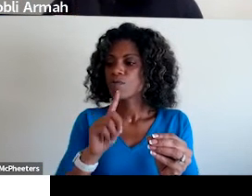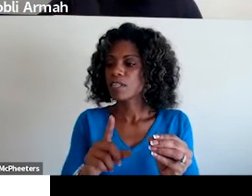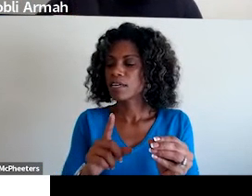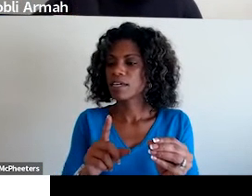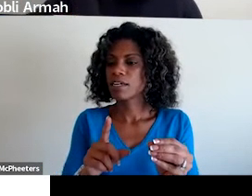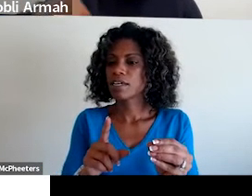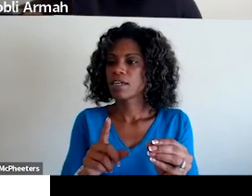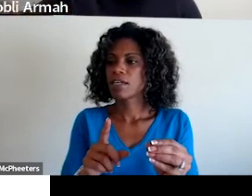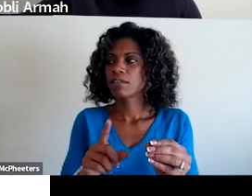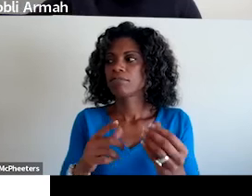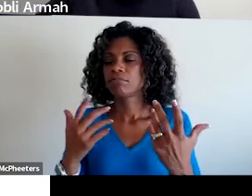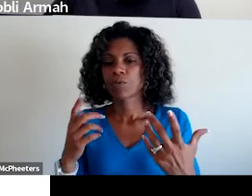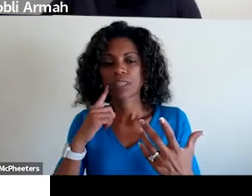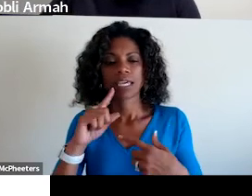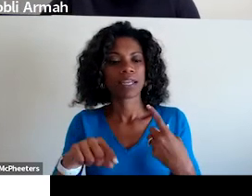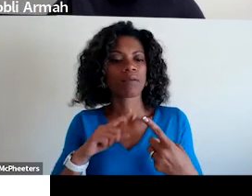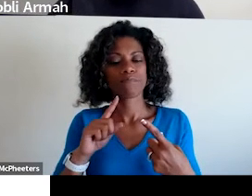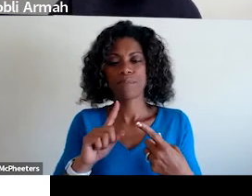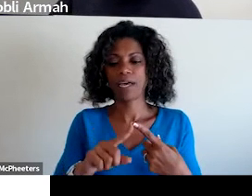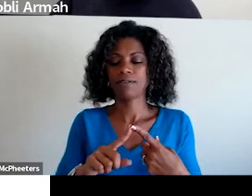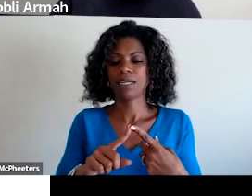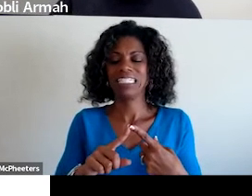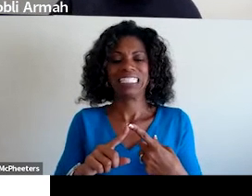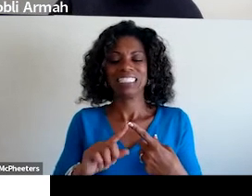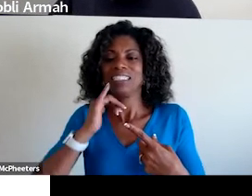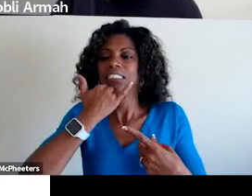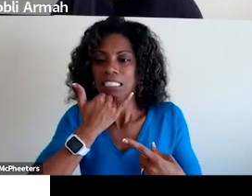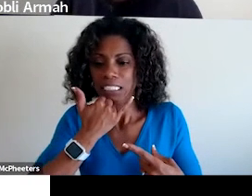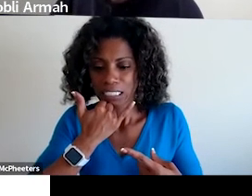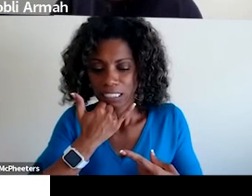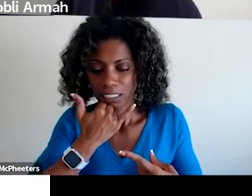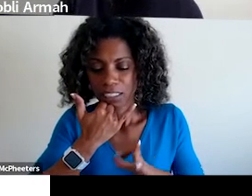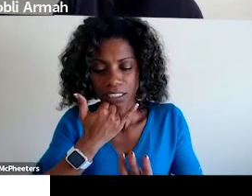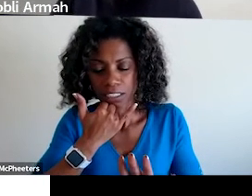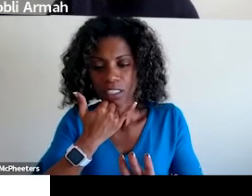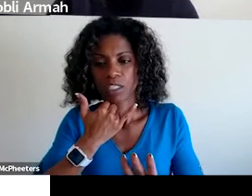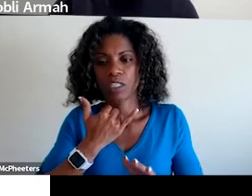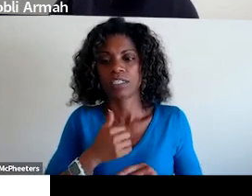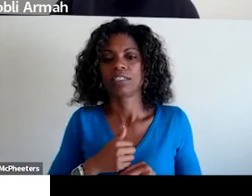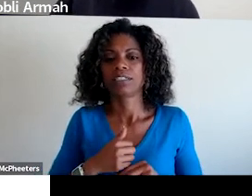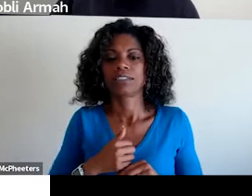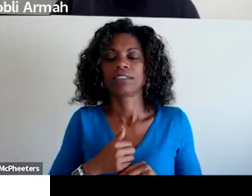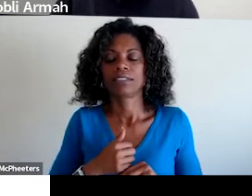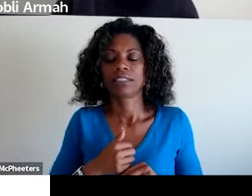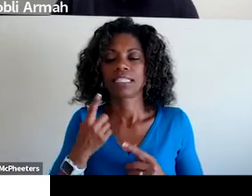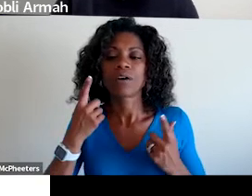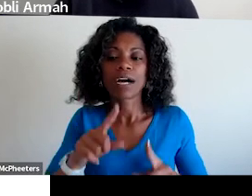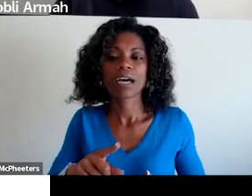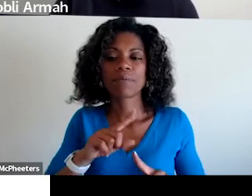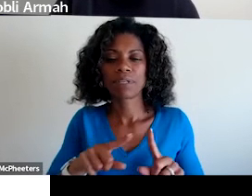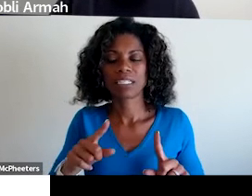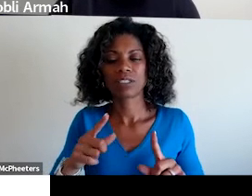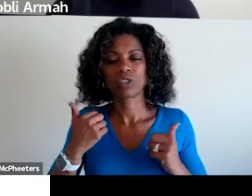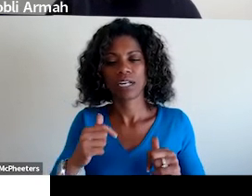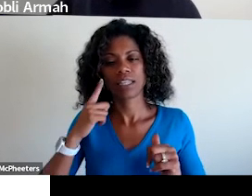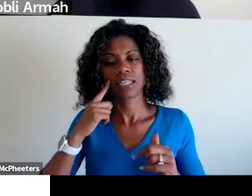the pitfalls that you need to avoid when trying to move forward. And so because we're at time, I'm going to pass back to Samia, but I'm really, really excited